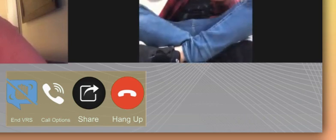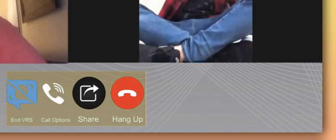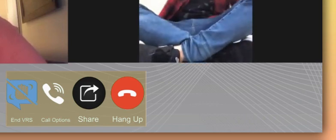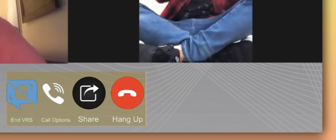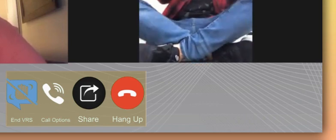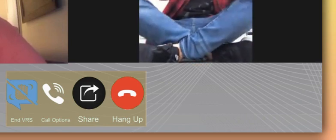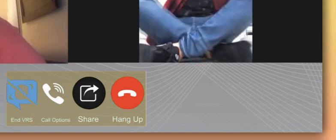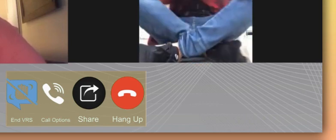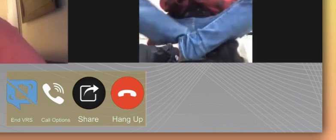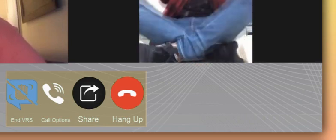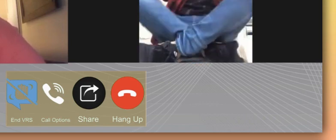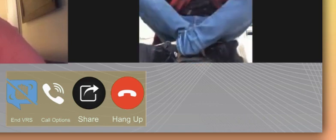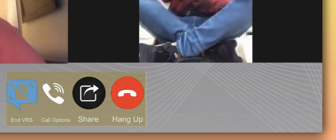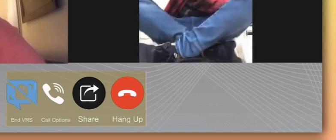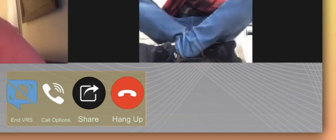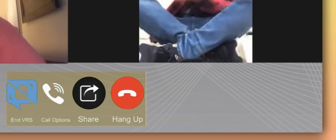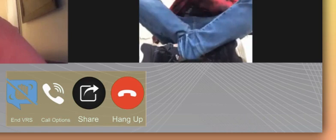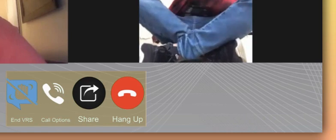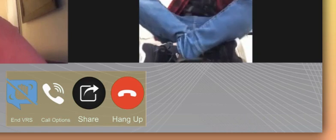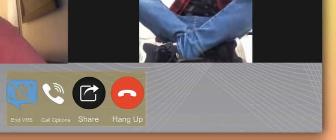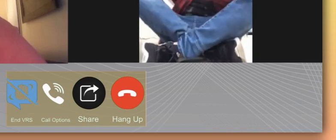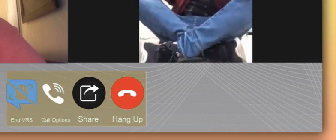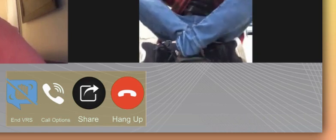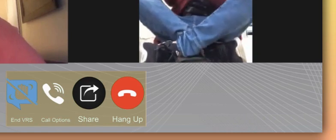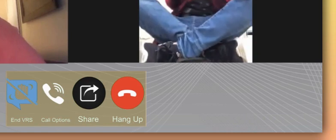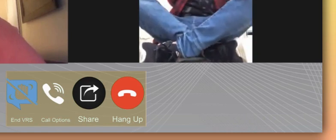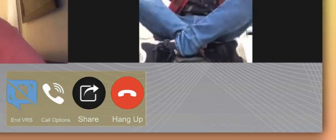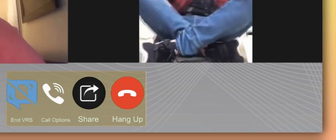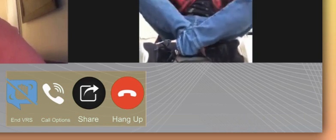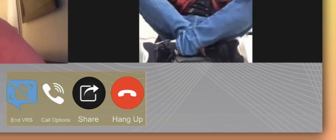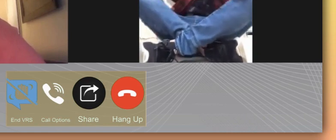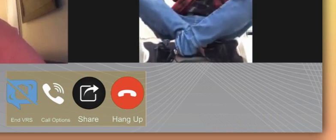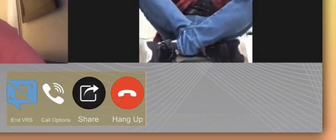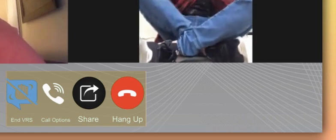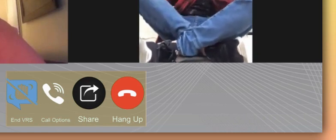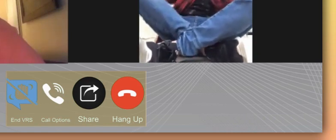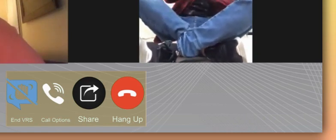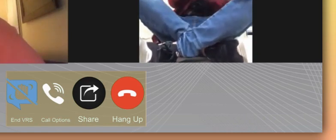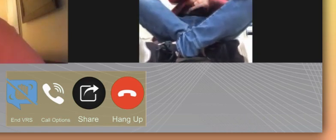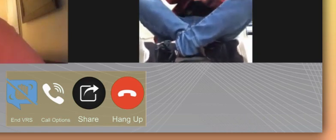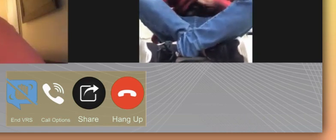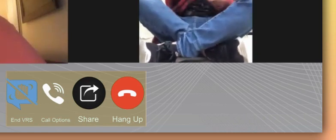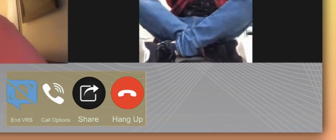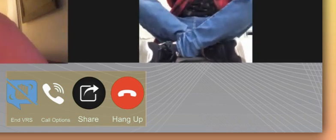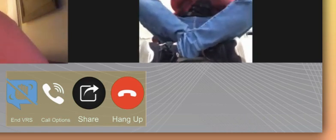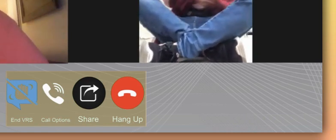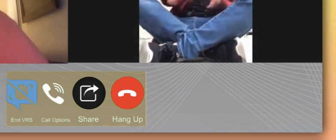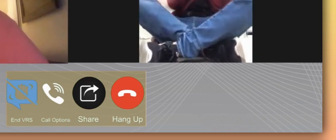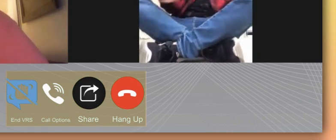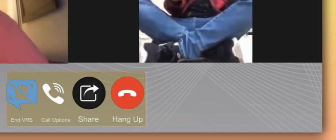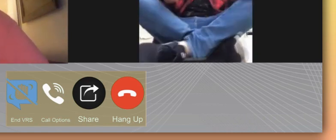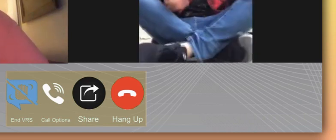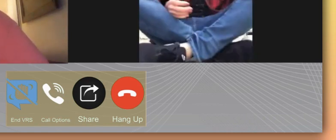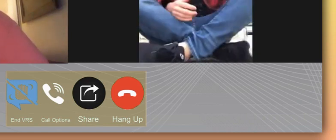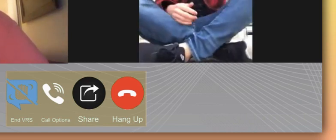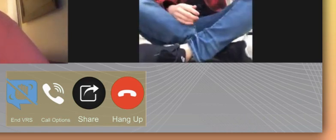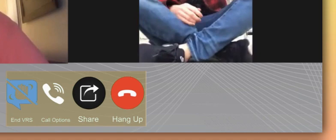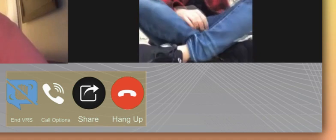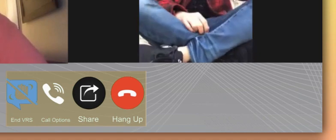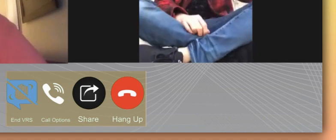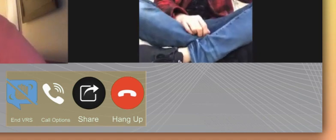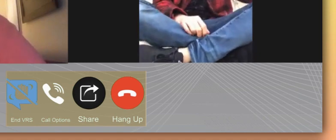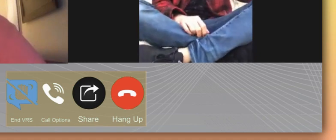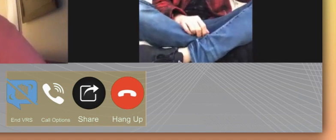gave me what I need as a deaf person and stopped treating me like just some generic addict, then maybe I would